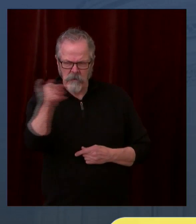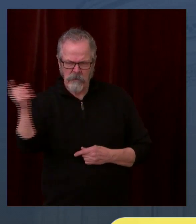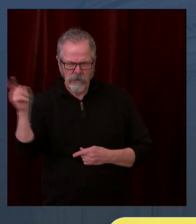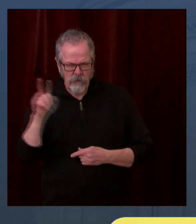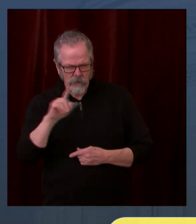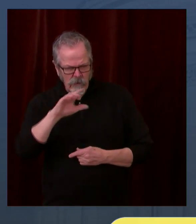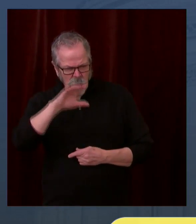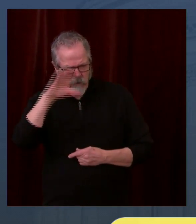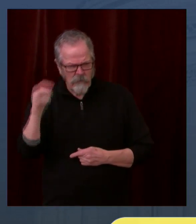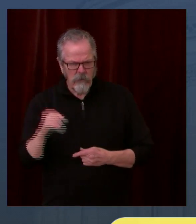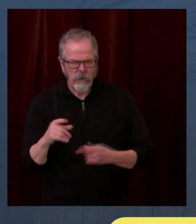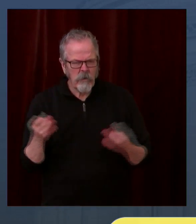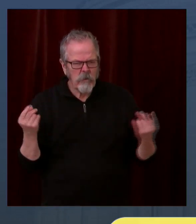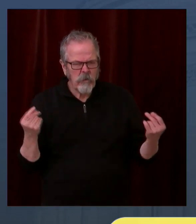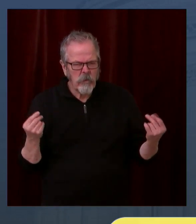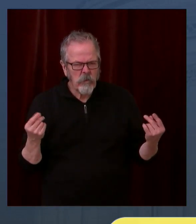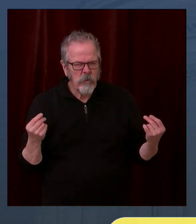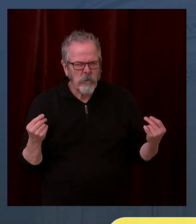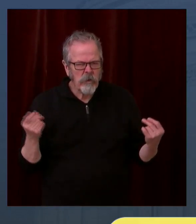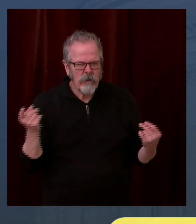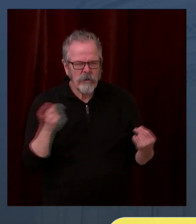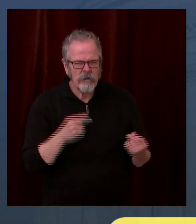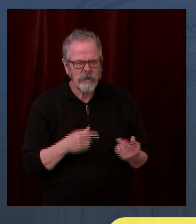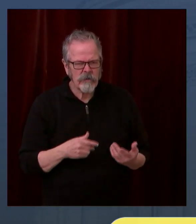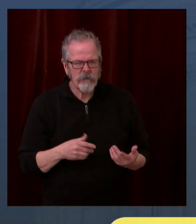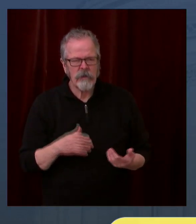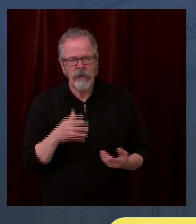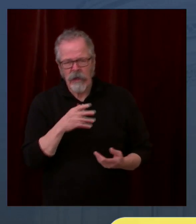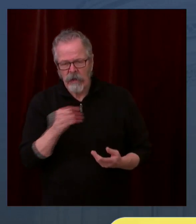somebody could just remind us. Michelle, could you give me the number there per week?